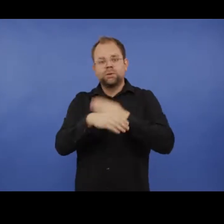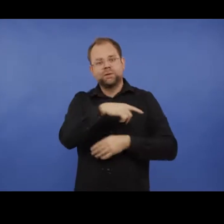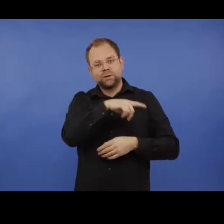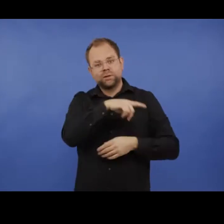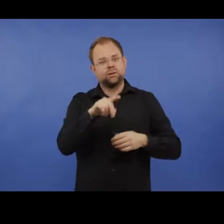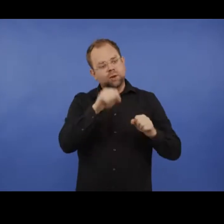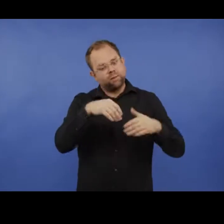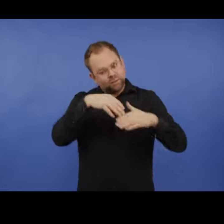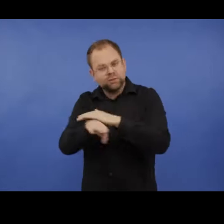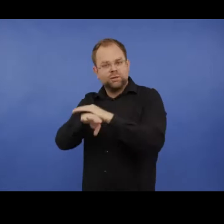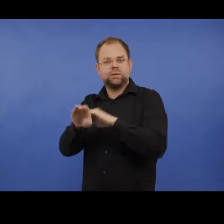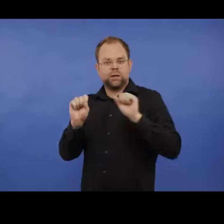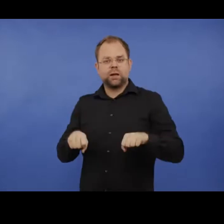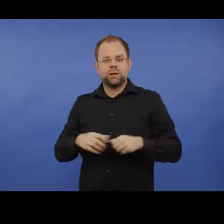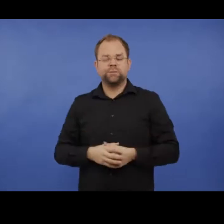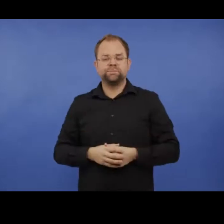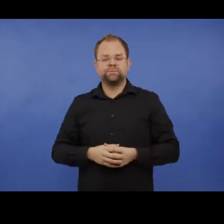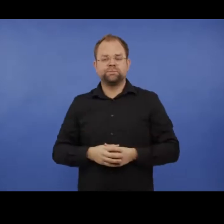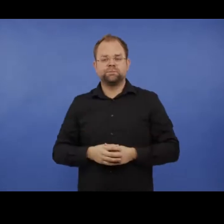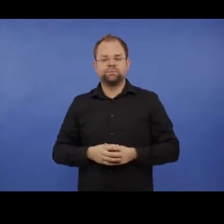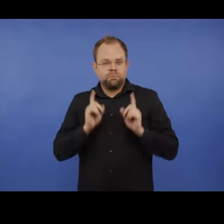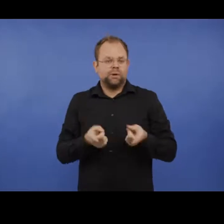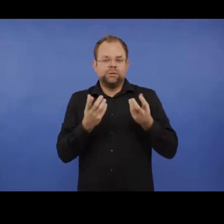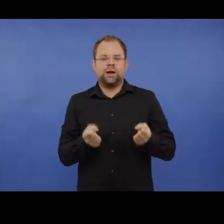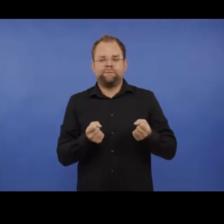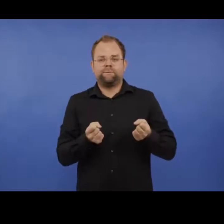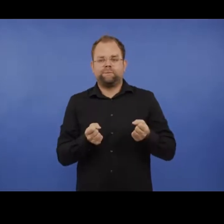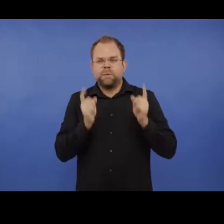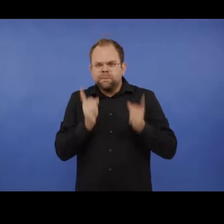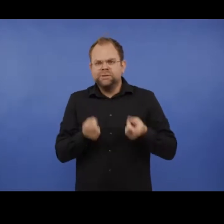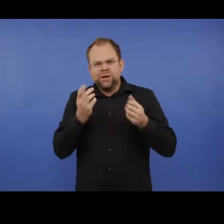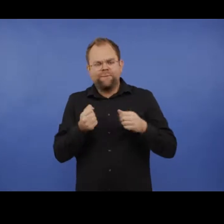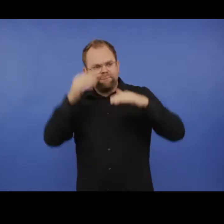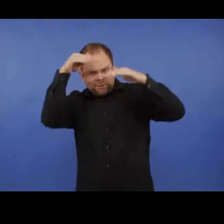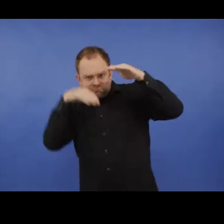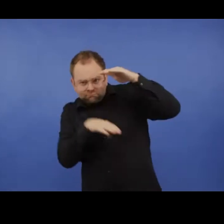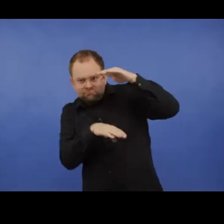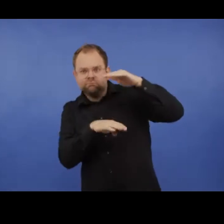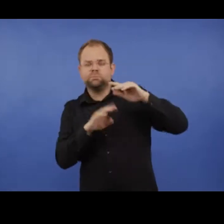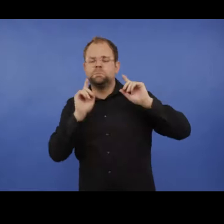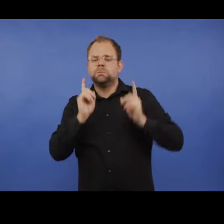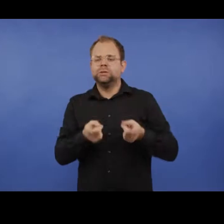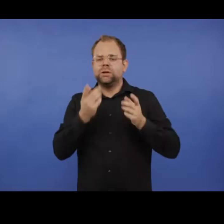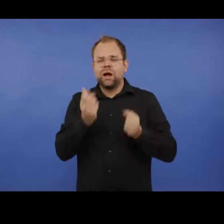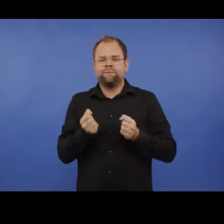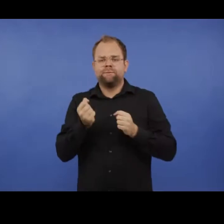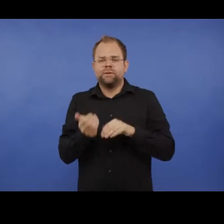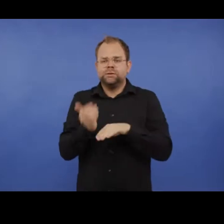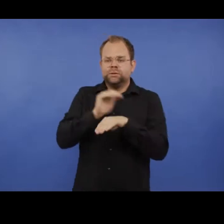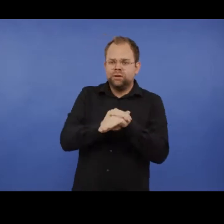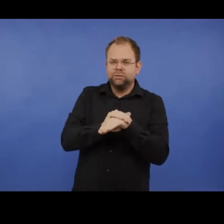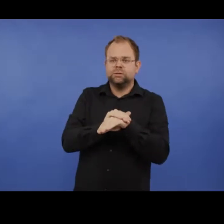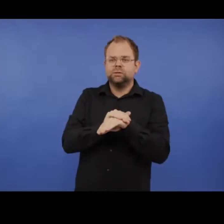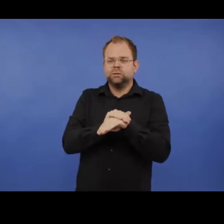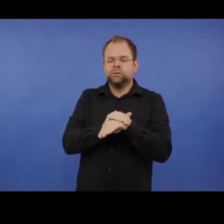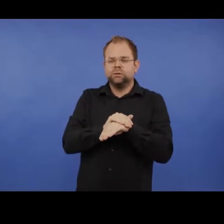receive these peoples and to take into considerations how these places are really